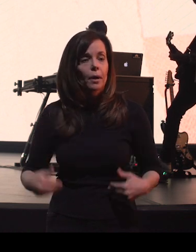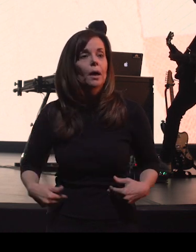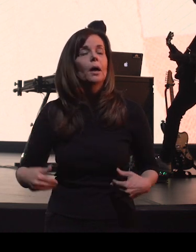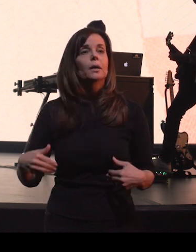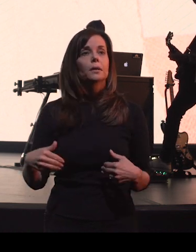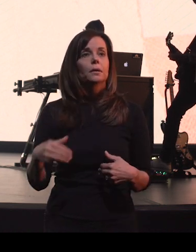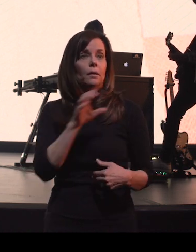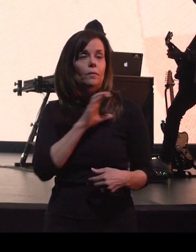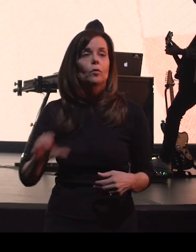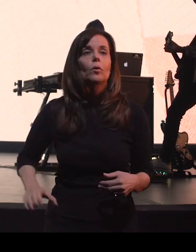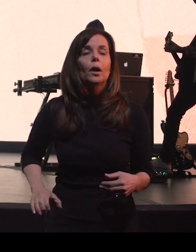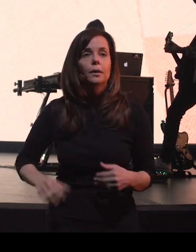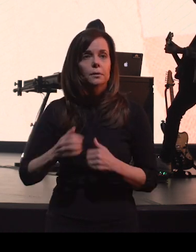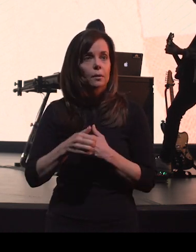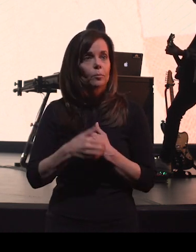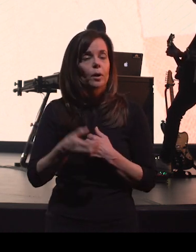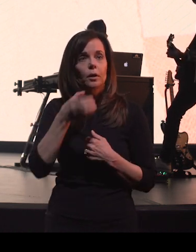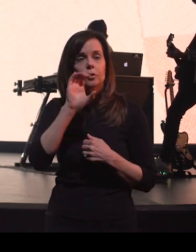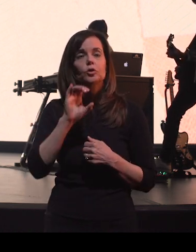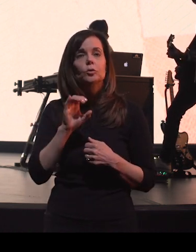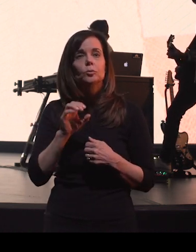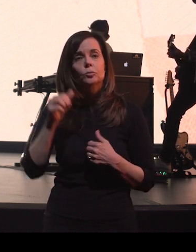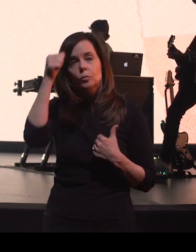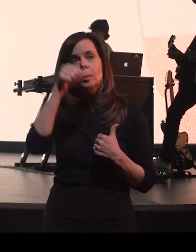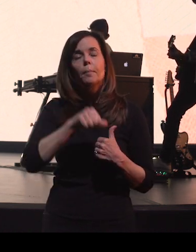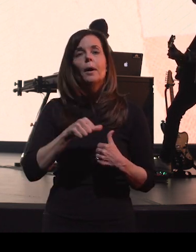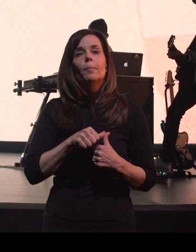we also remember the words of the Apostle Paul that says,